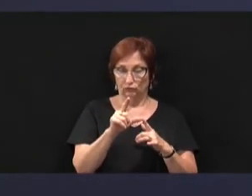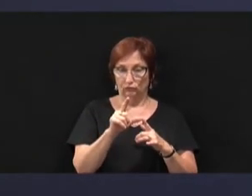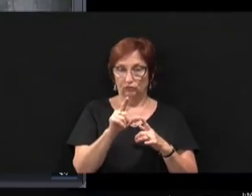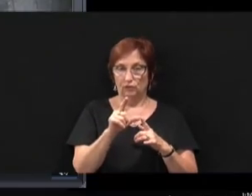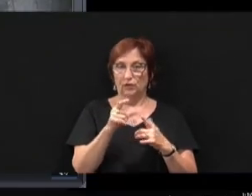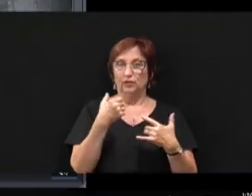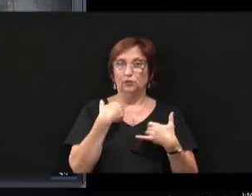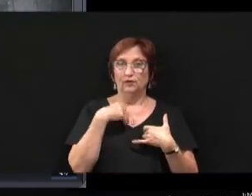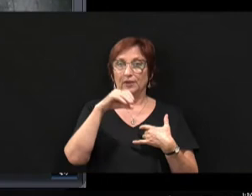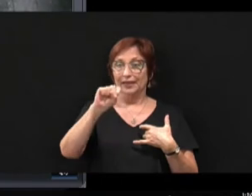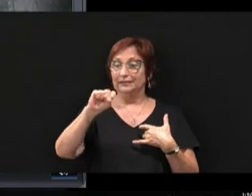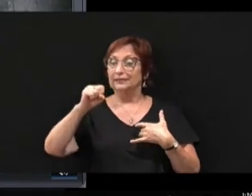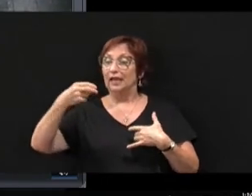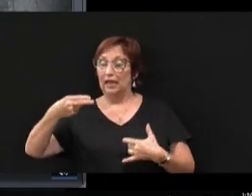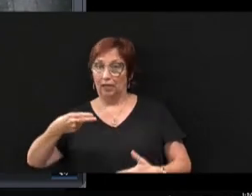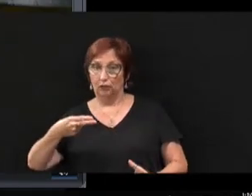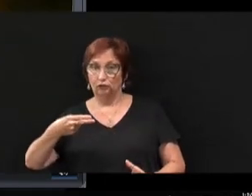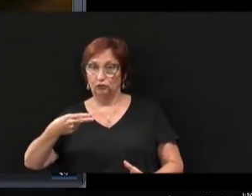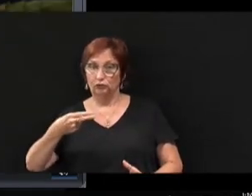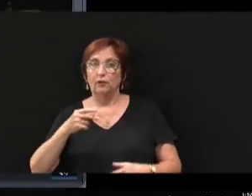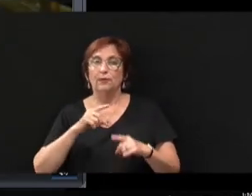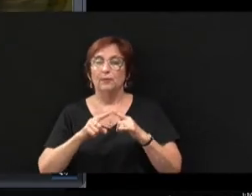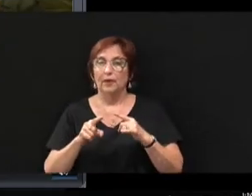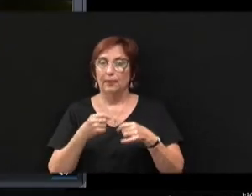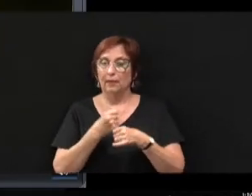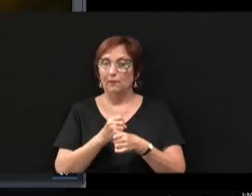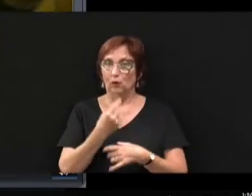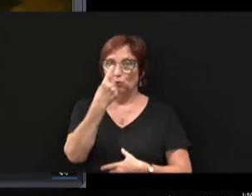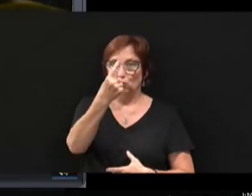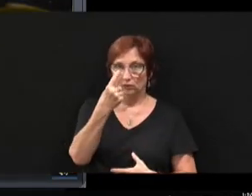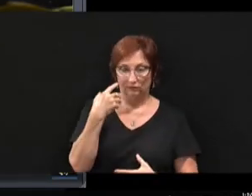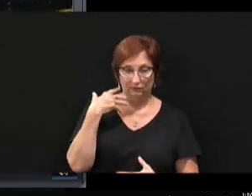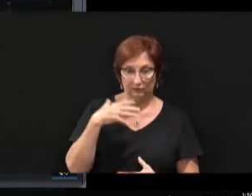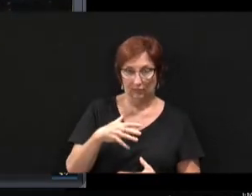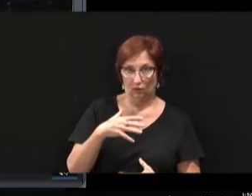my SH, but they make one sound.